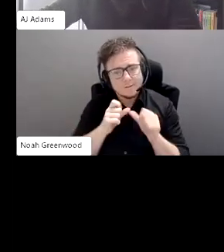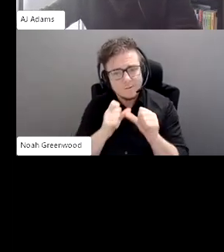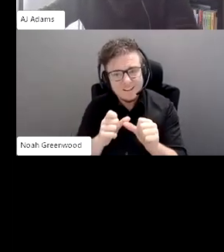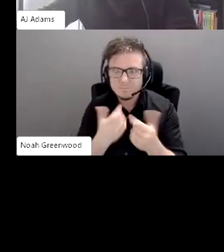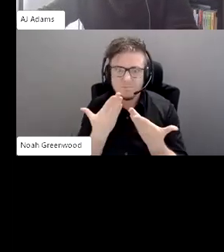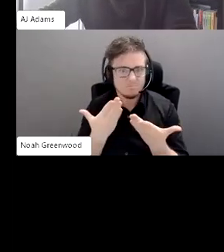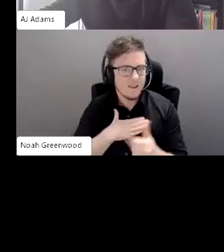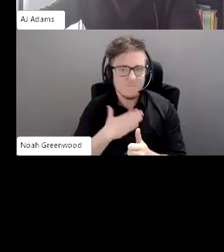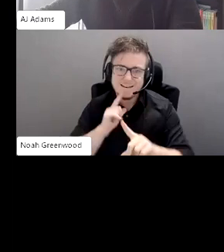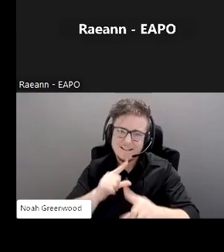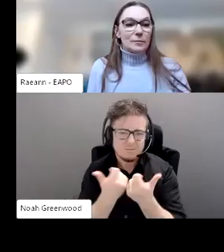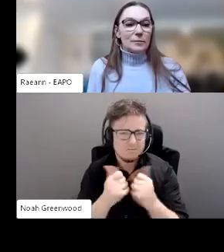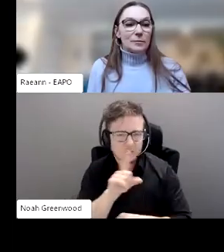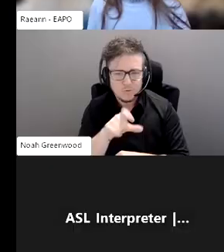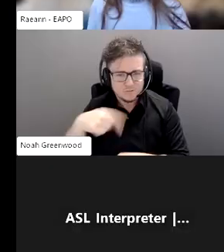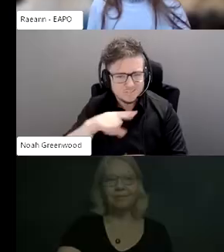have.